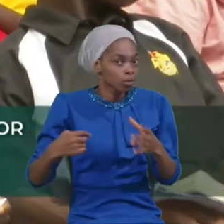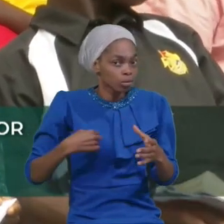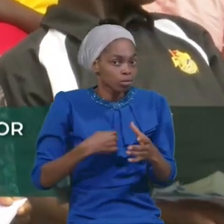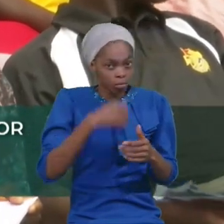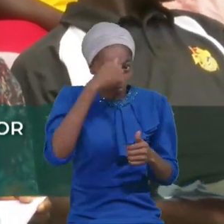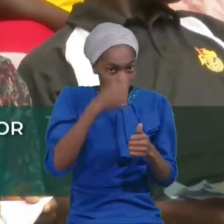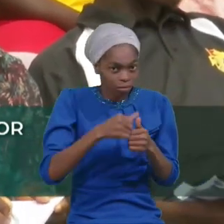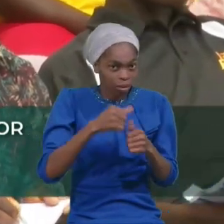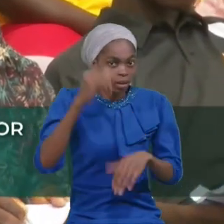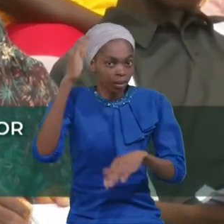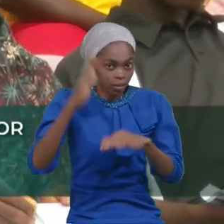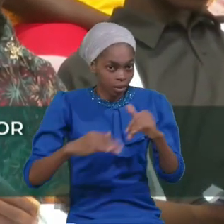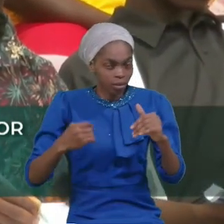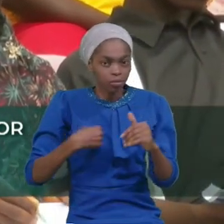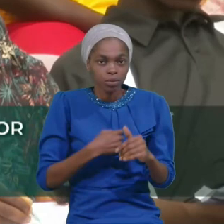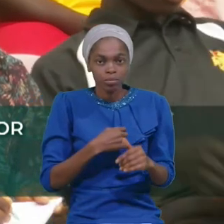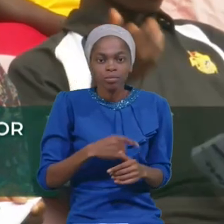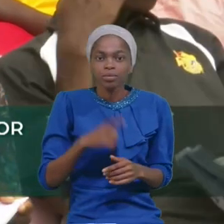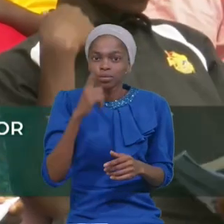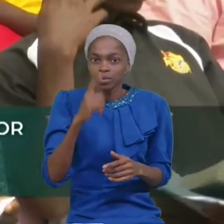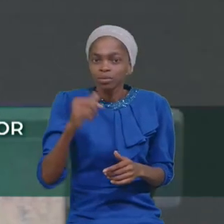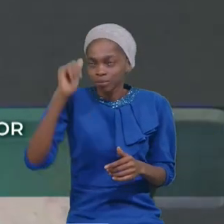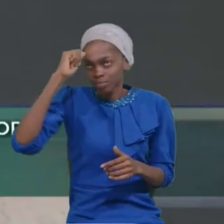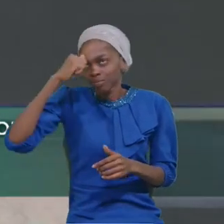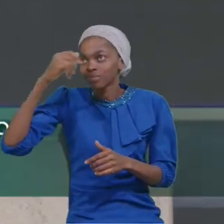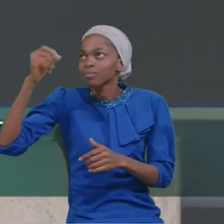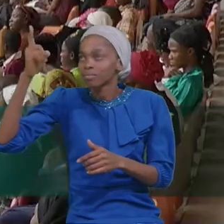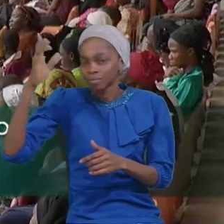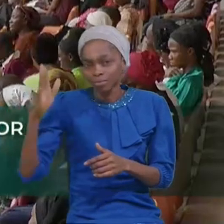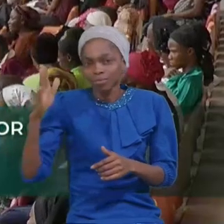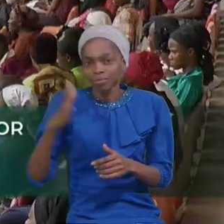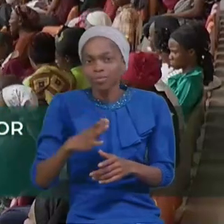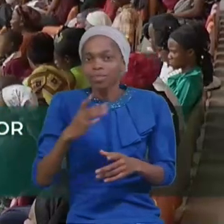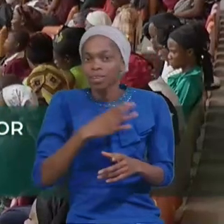Give him that. That intercessor will make you unconquerable.